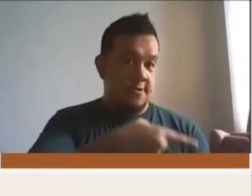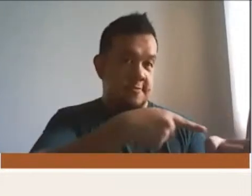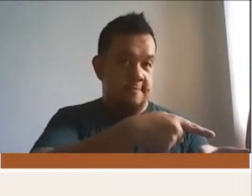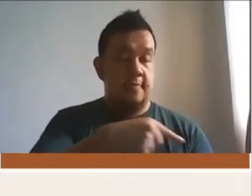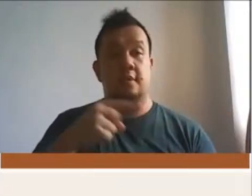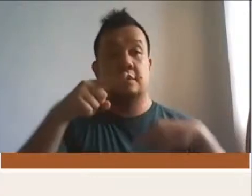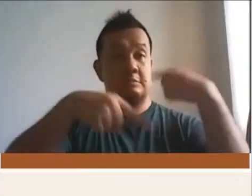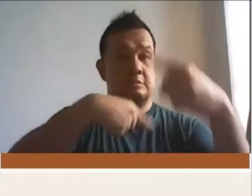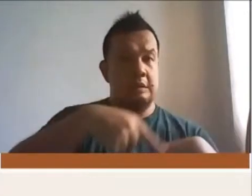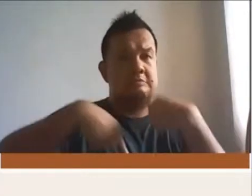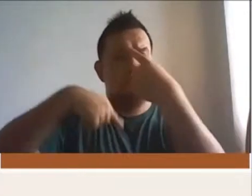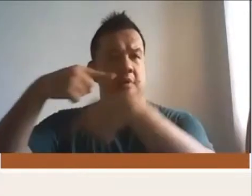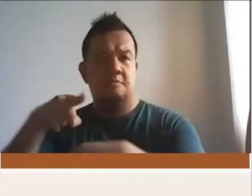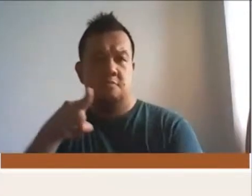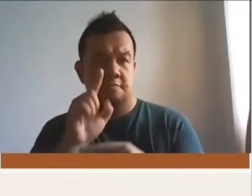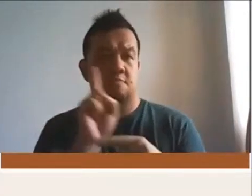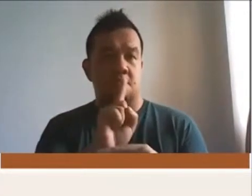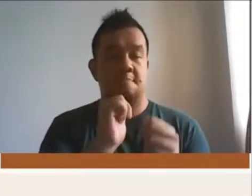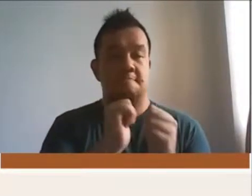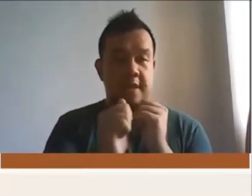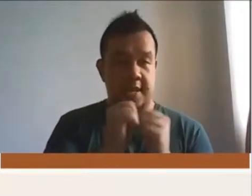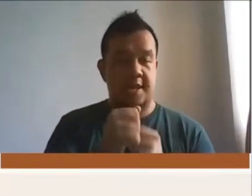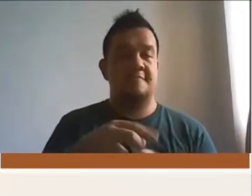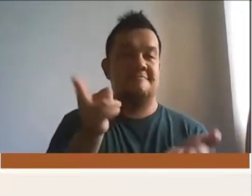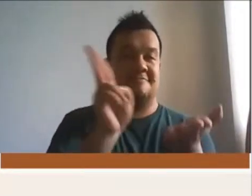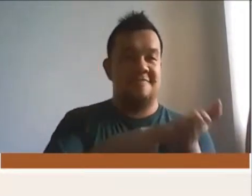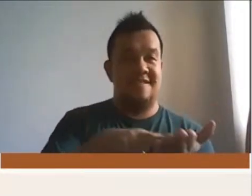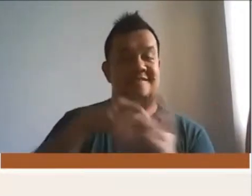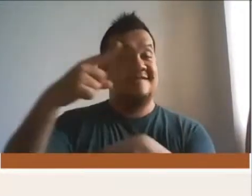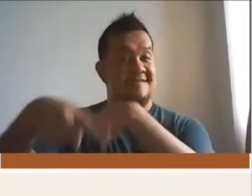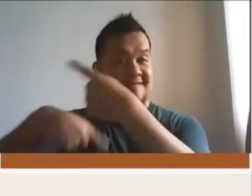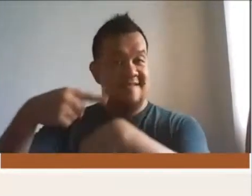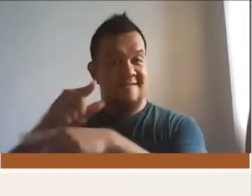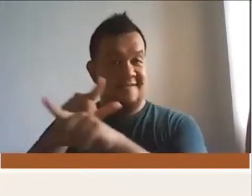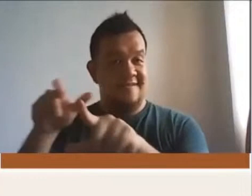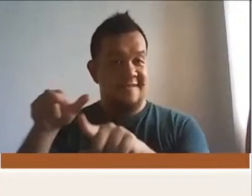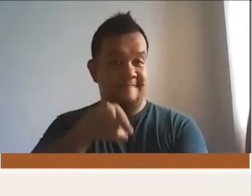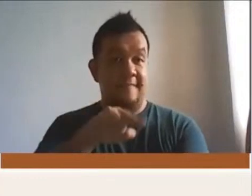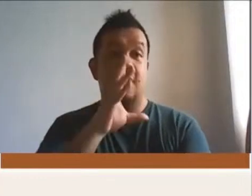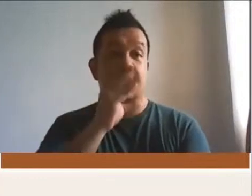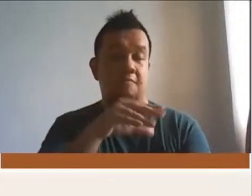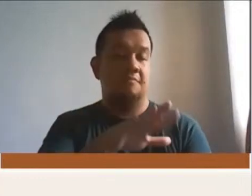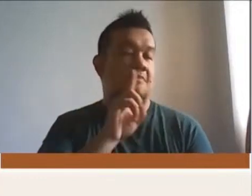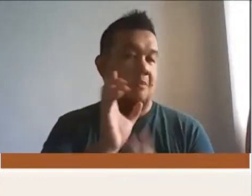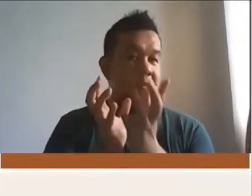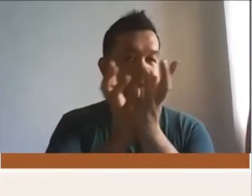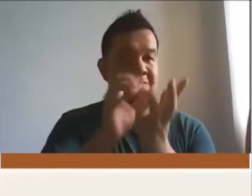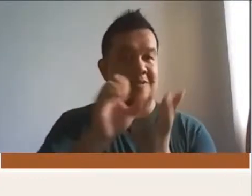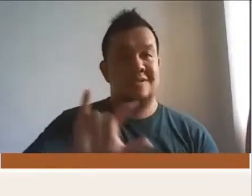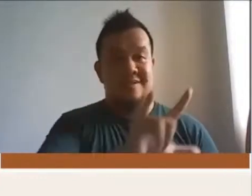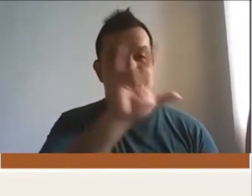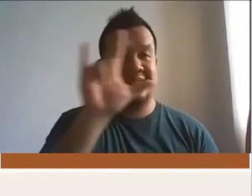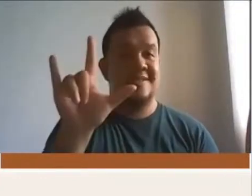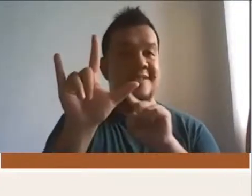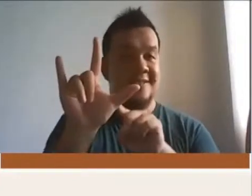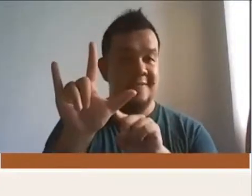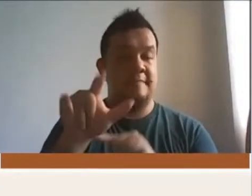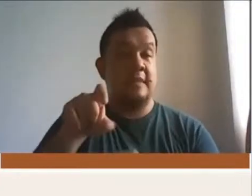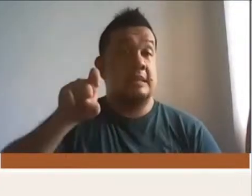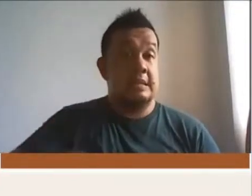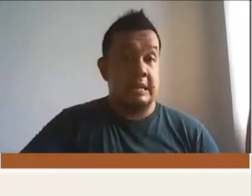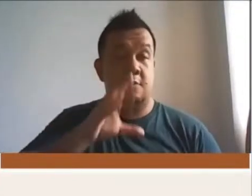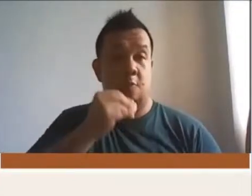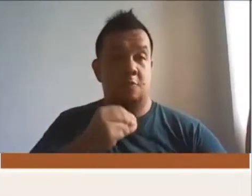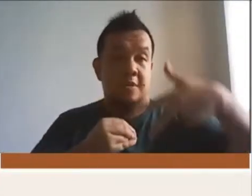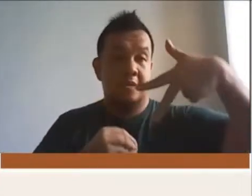for Signs. This one is to support the SDS deaf community. So for the students, yung nagsistay sa dorm,